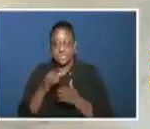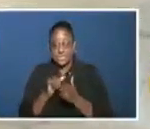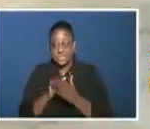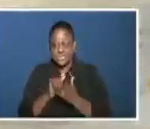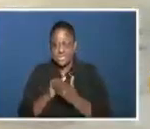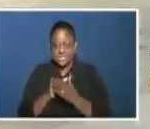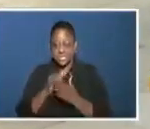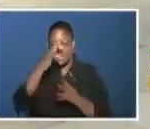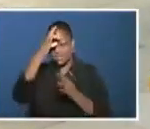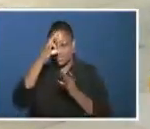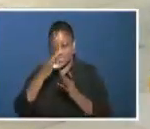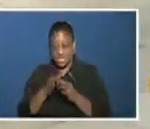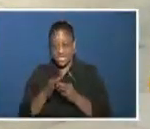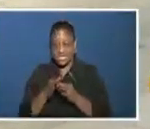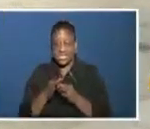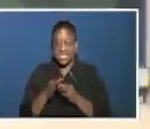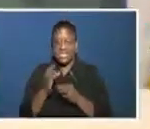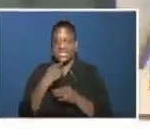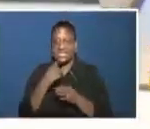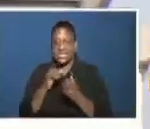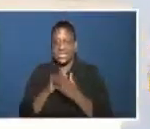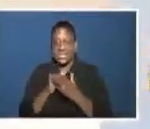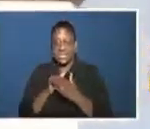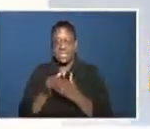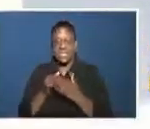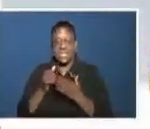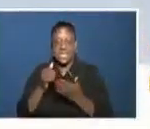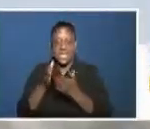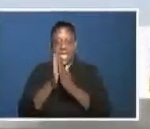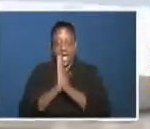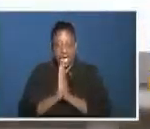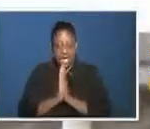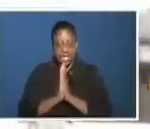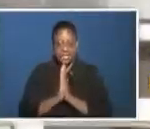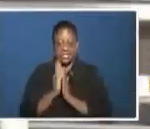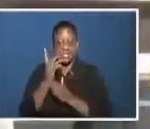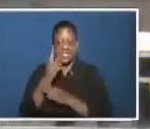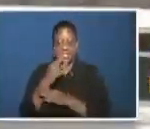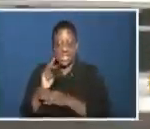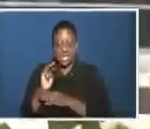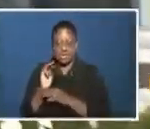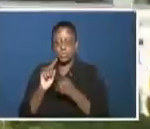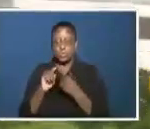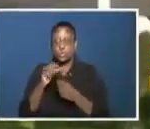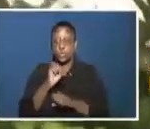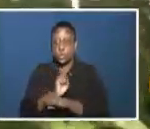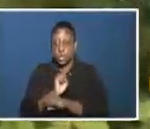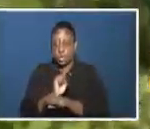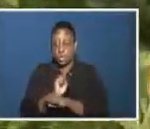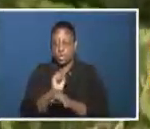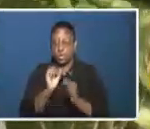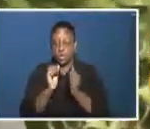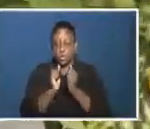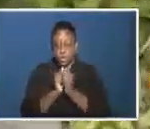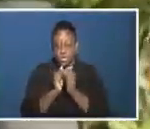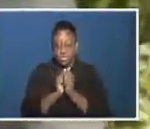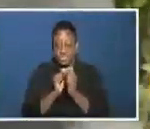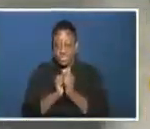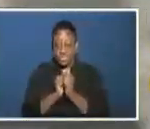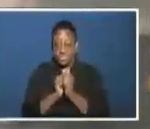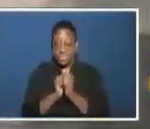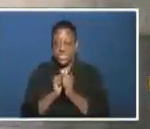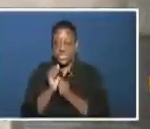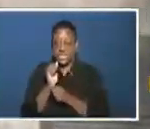good faith, declaring he has asked the union to work with the Davis administration while considering the country's financial